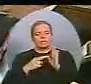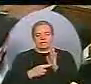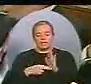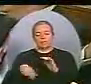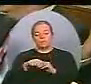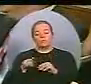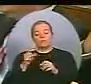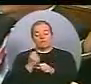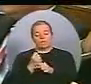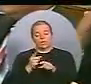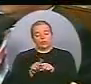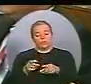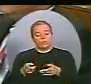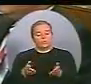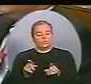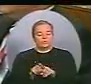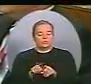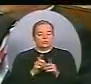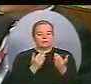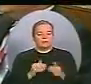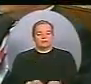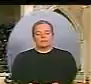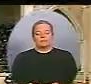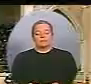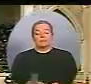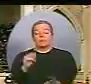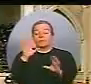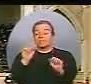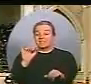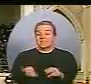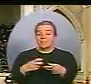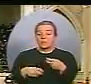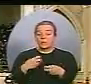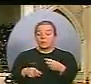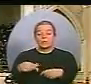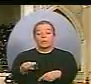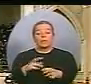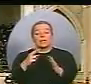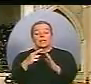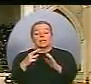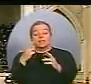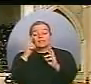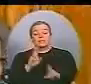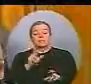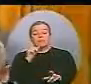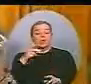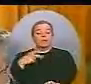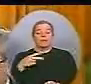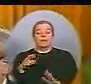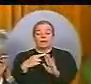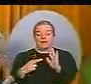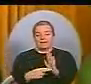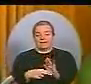For Timmins, James Bay. Well, Mr. Speaker, that's the problem. They are following their own rules. They're not following the rules that belong to all